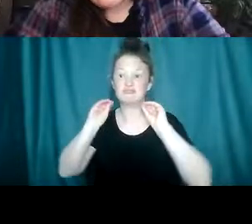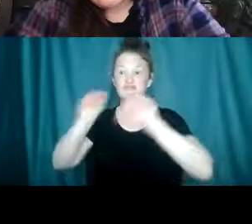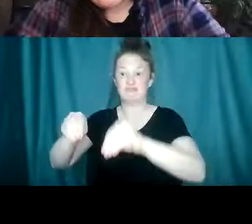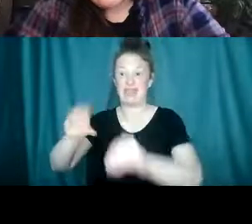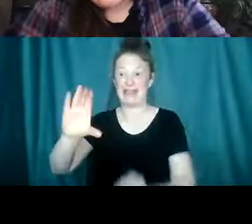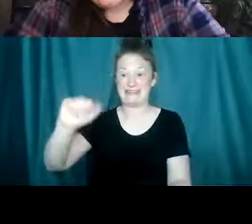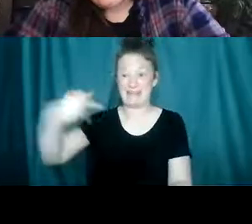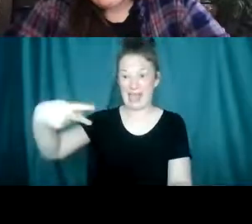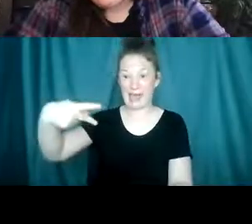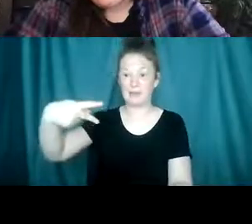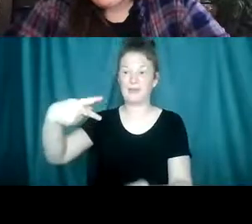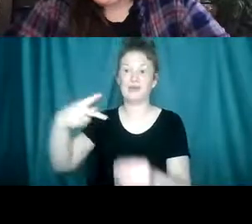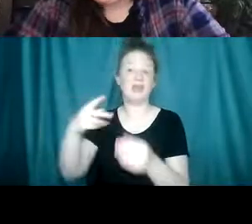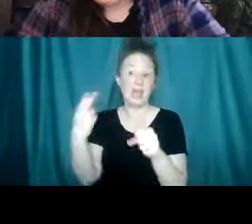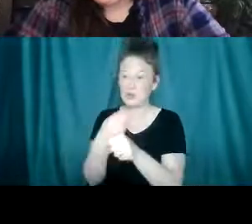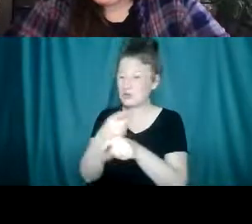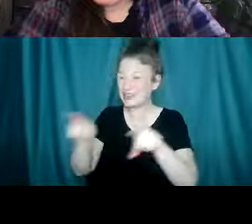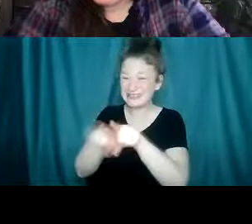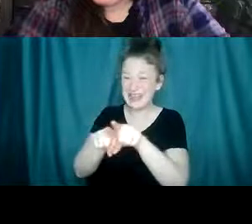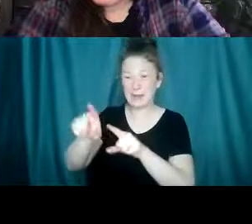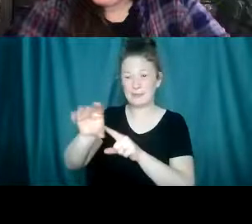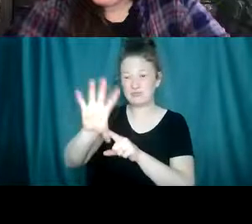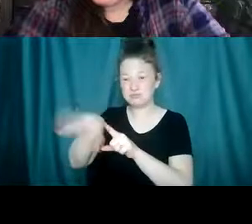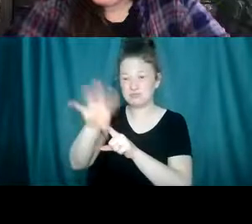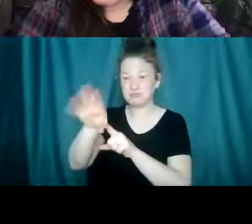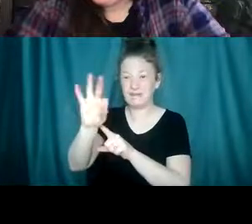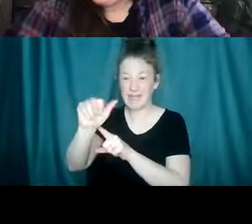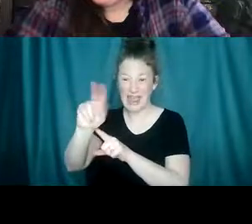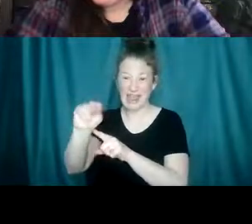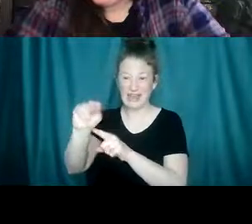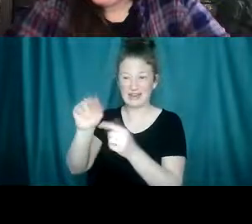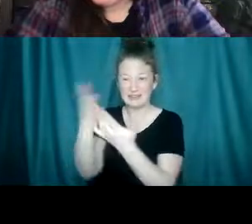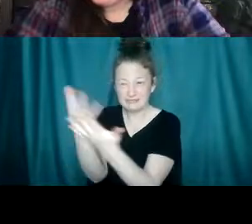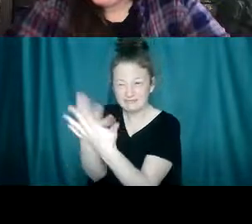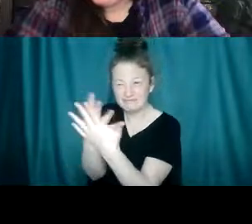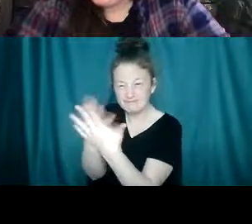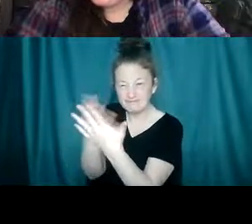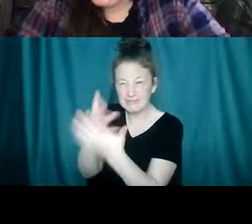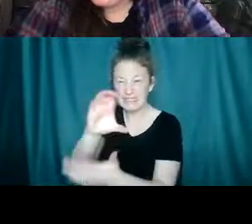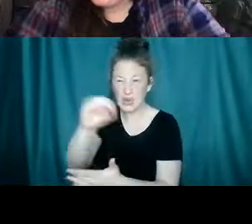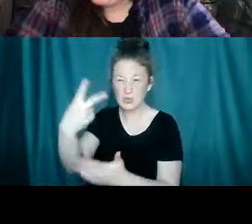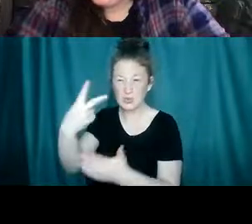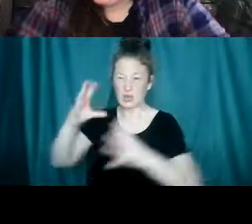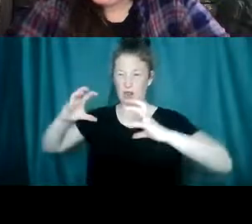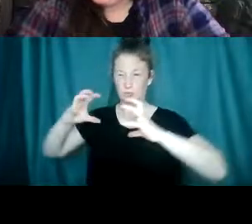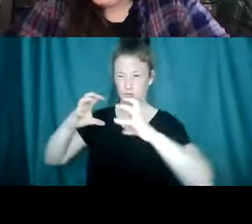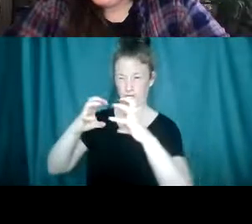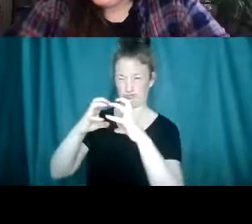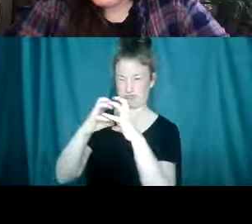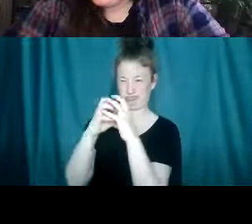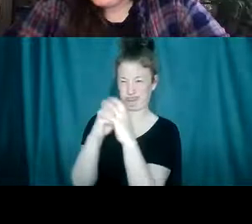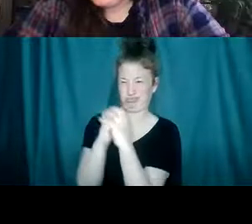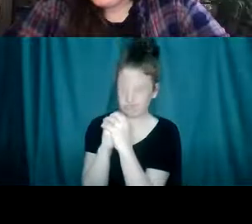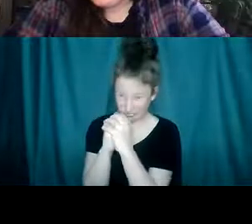to filter out the carbon dioxide, and just squeeze it really hard, make it into a